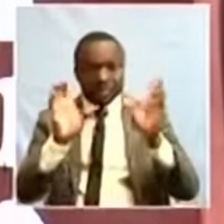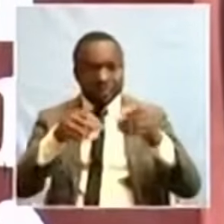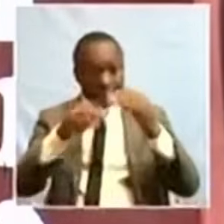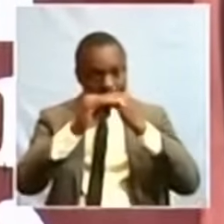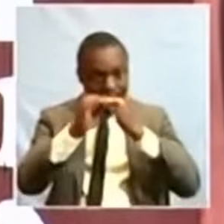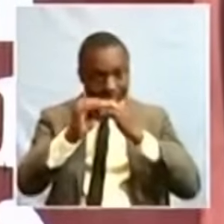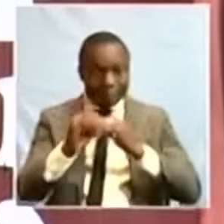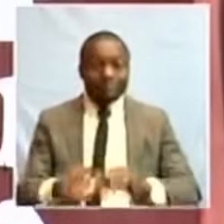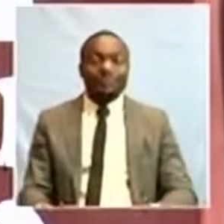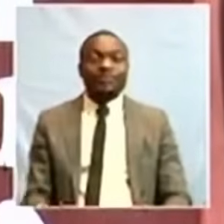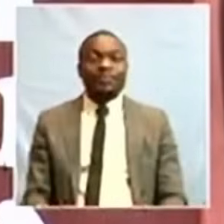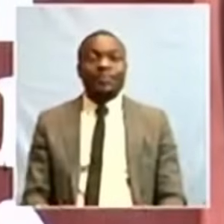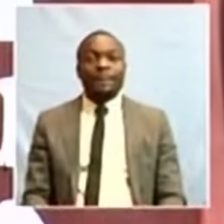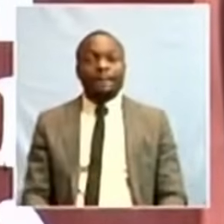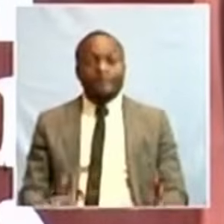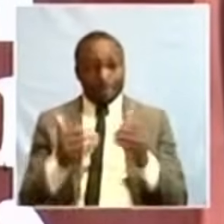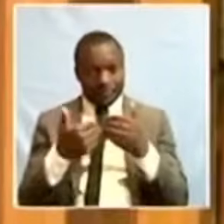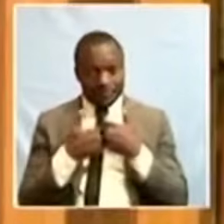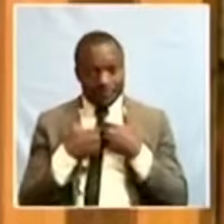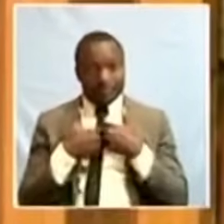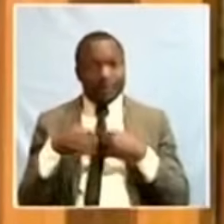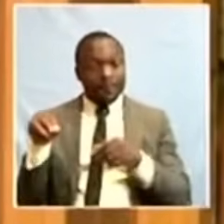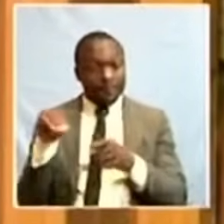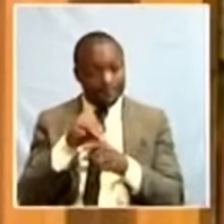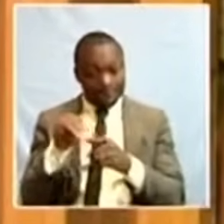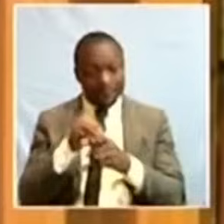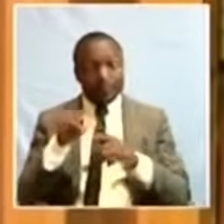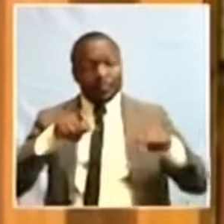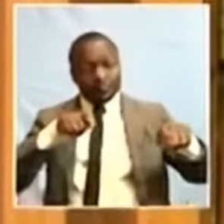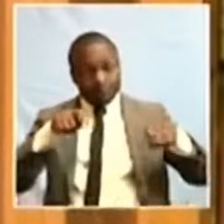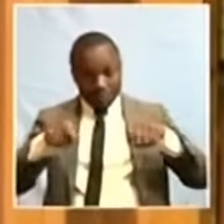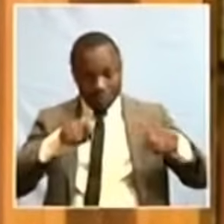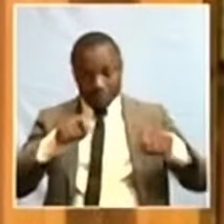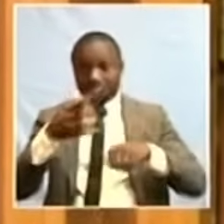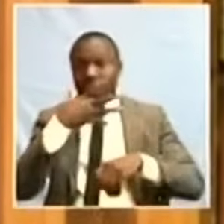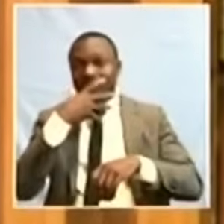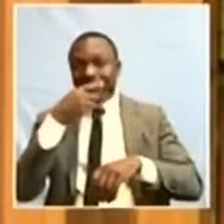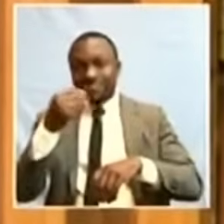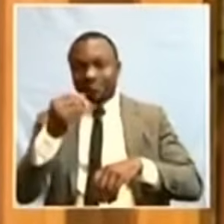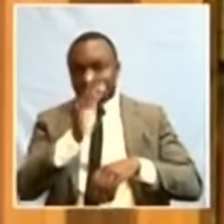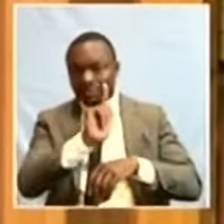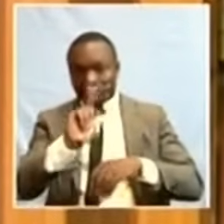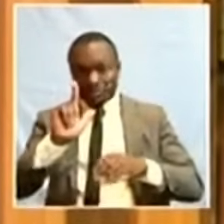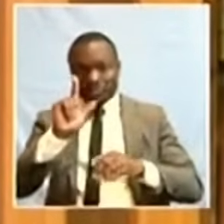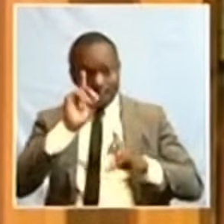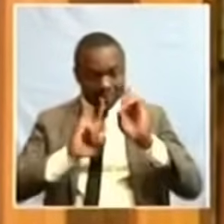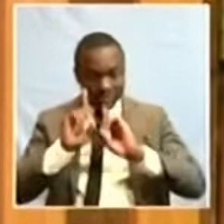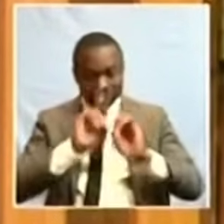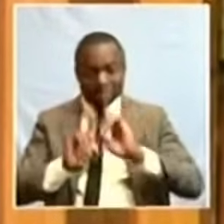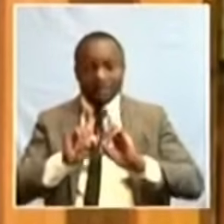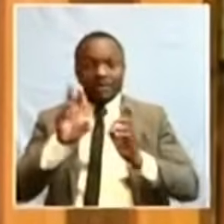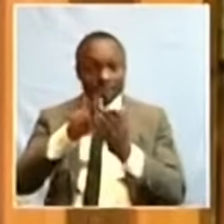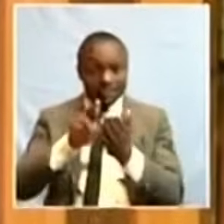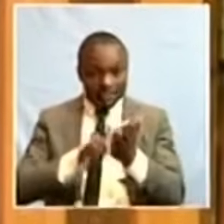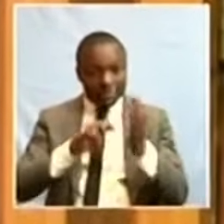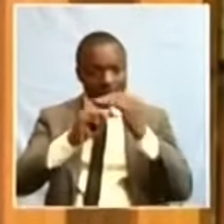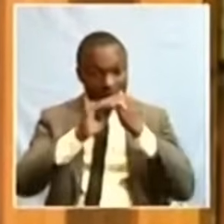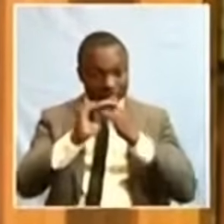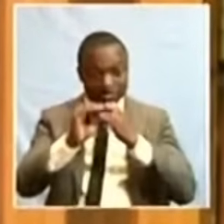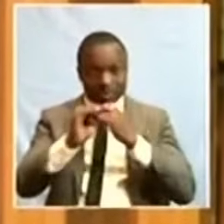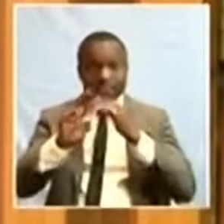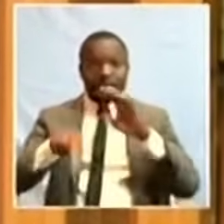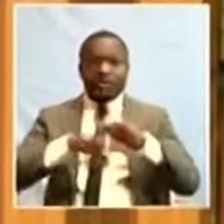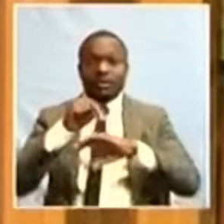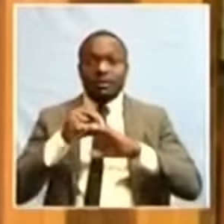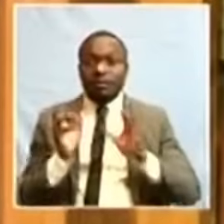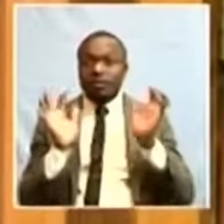stage. And we do have the Minerals Regulation Commission Bill to be considered at report stage at National Assembly Bill